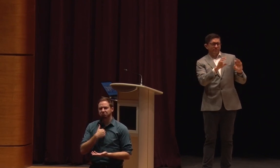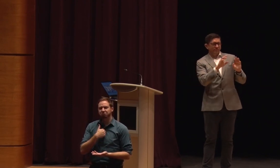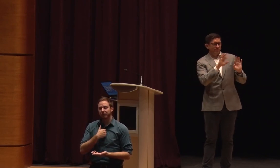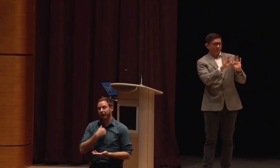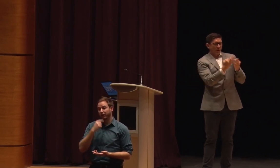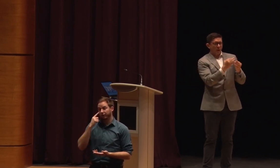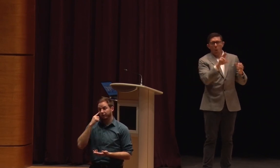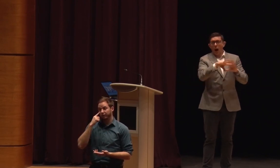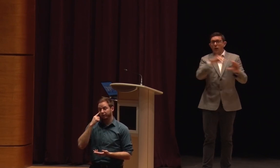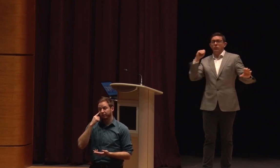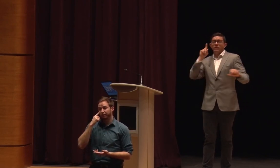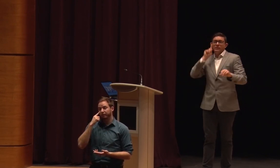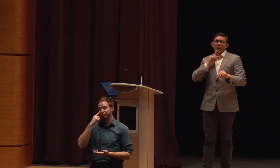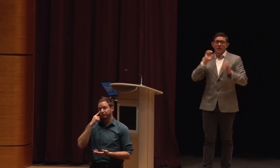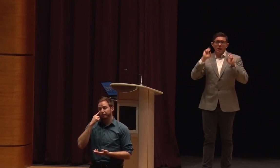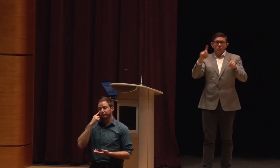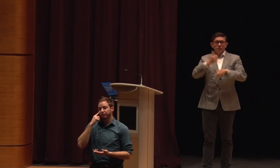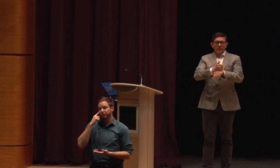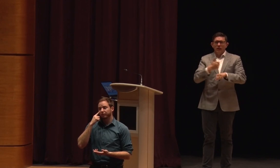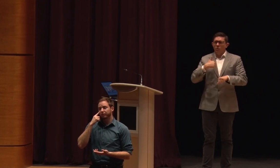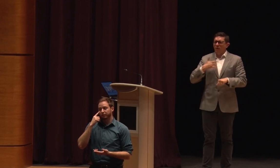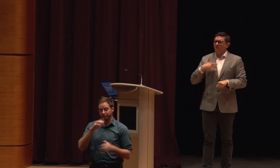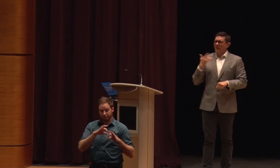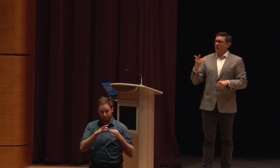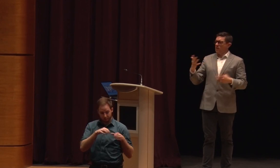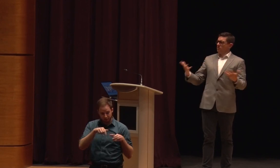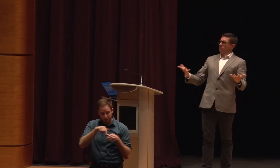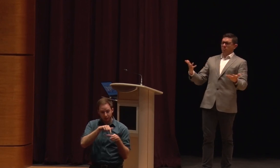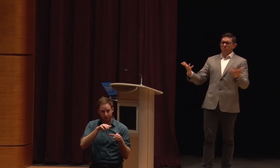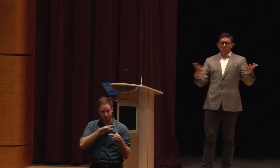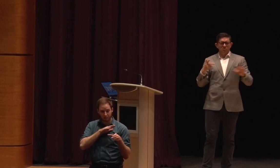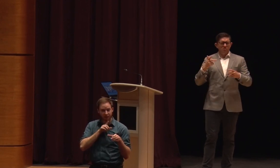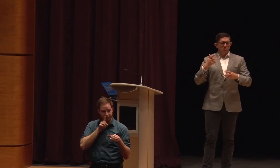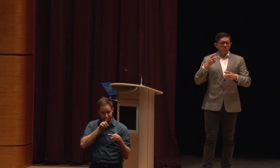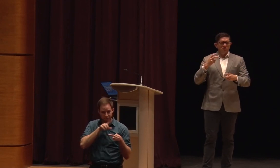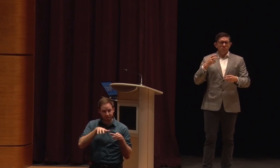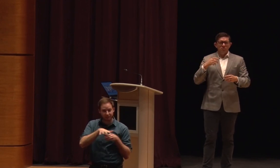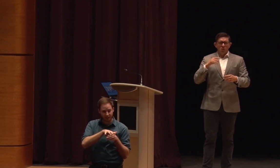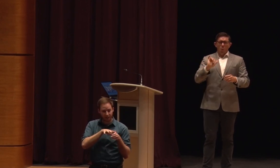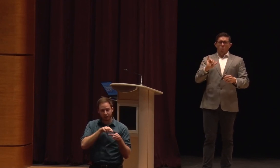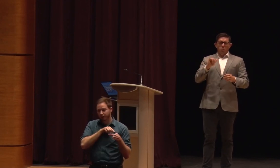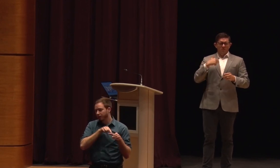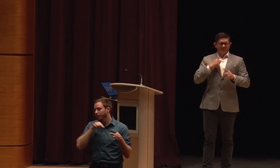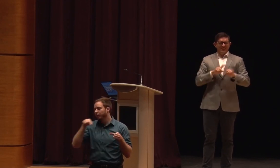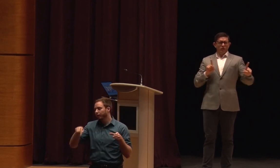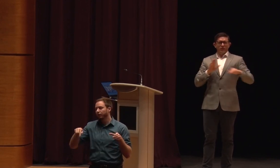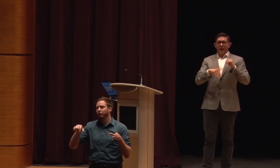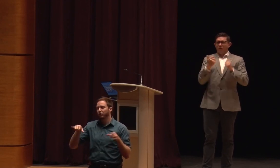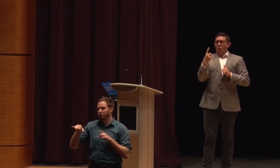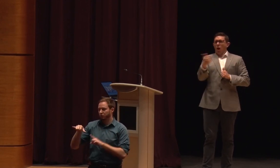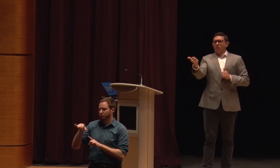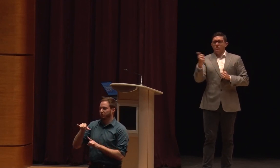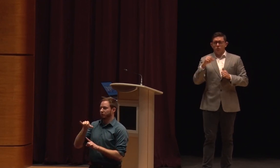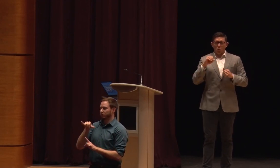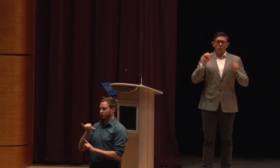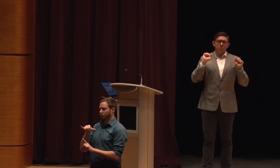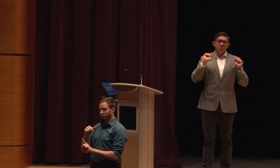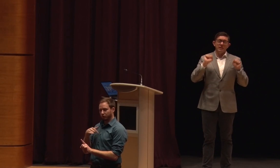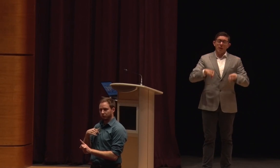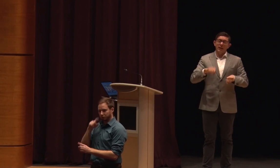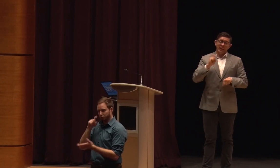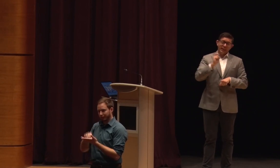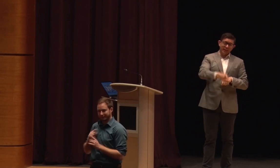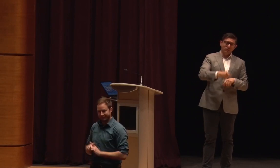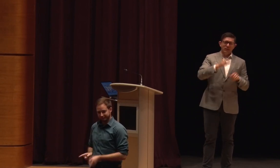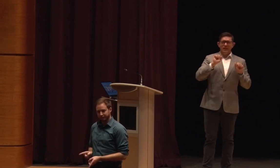think outside of my family or outside of the deaf education setting, I felt, I'm different than